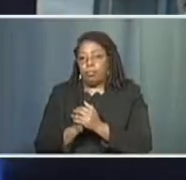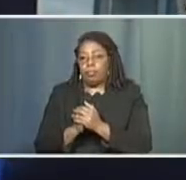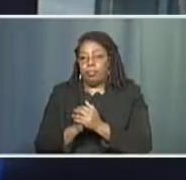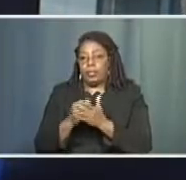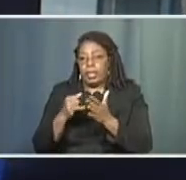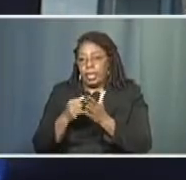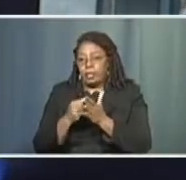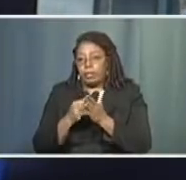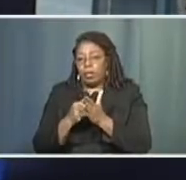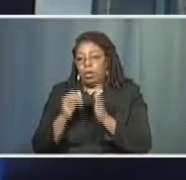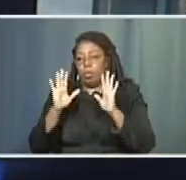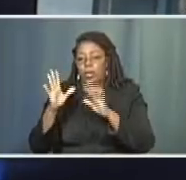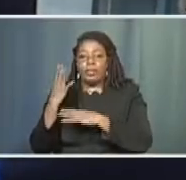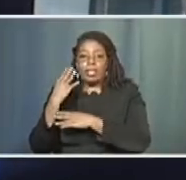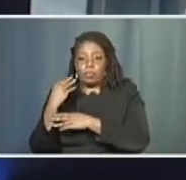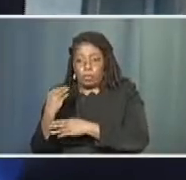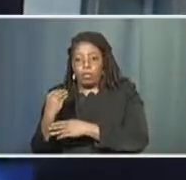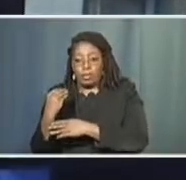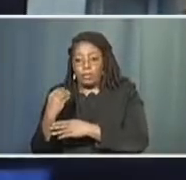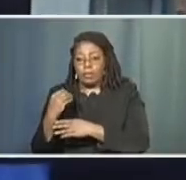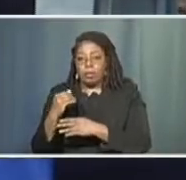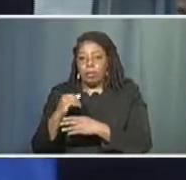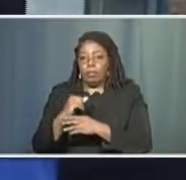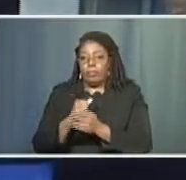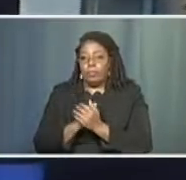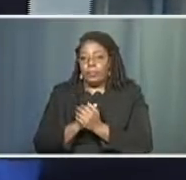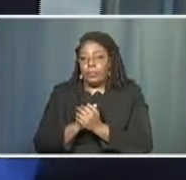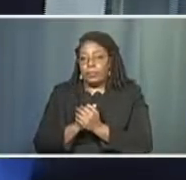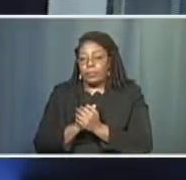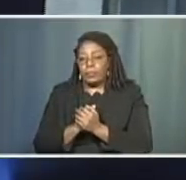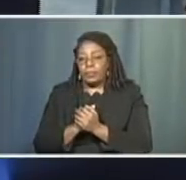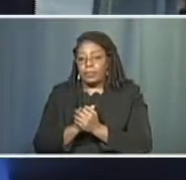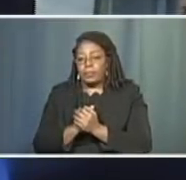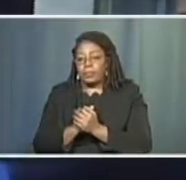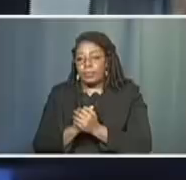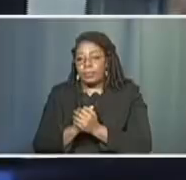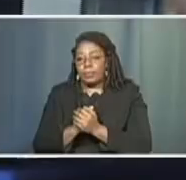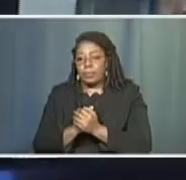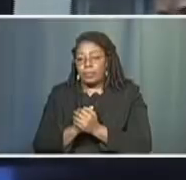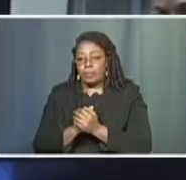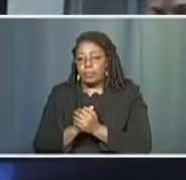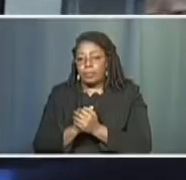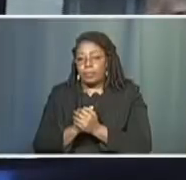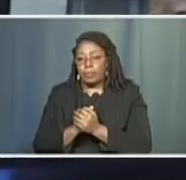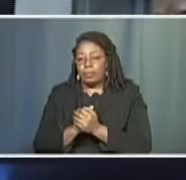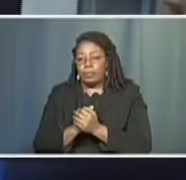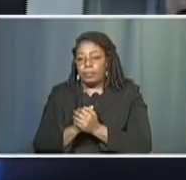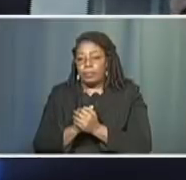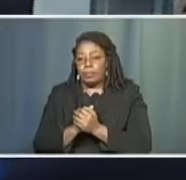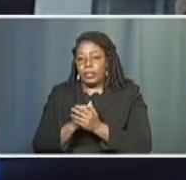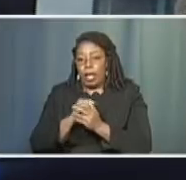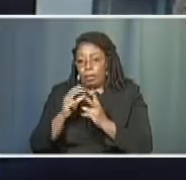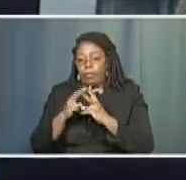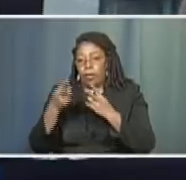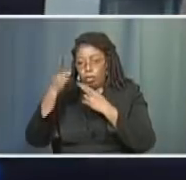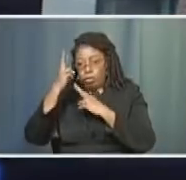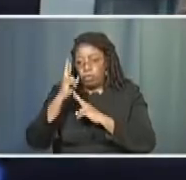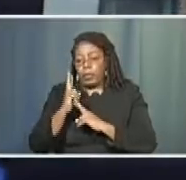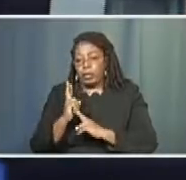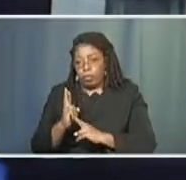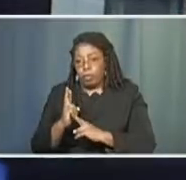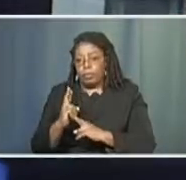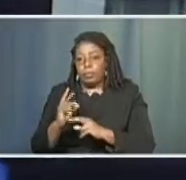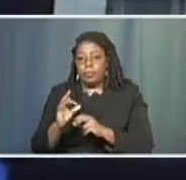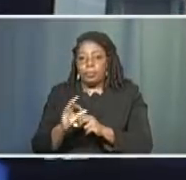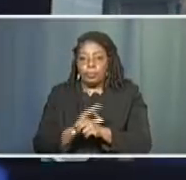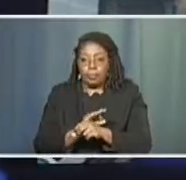It's an awesome experience. I haven't had it yet. I'm going to go do it now. But you know, I'm very respectful